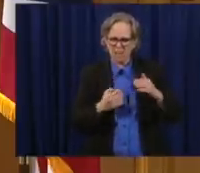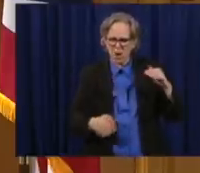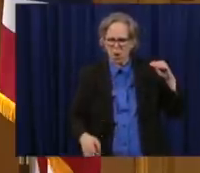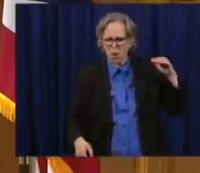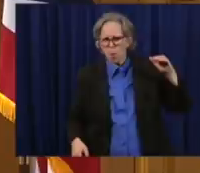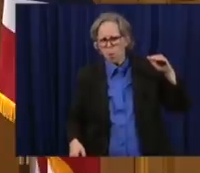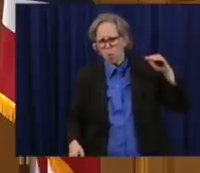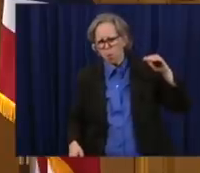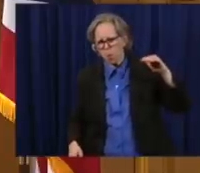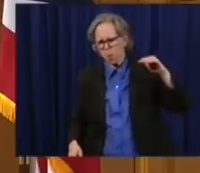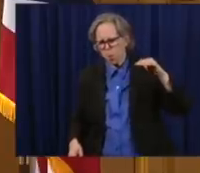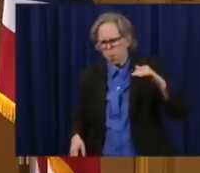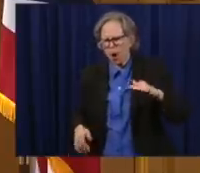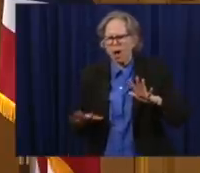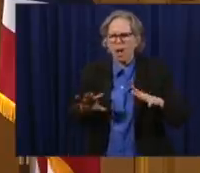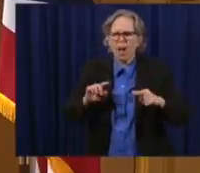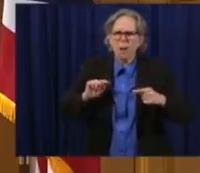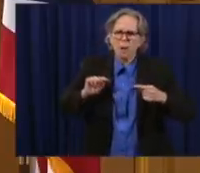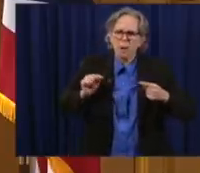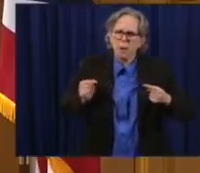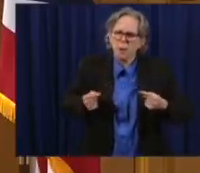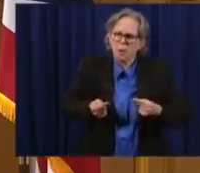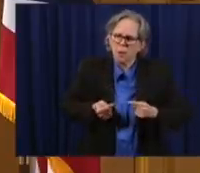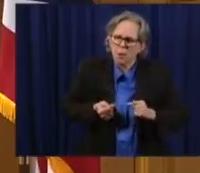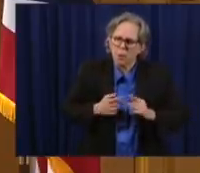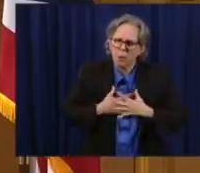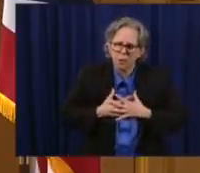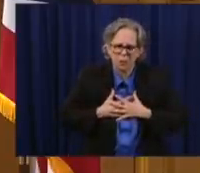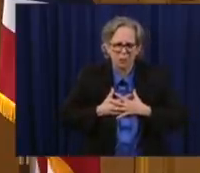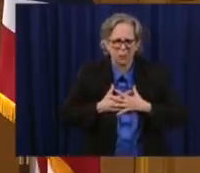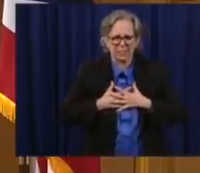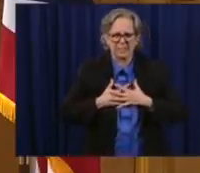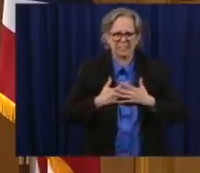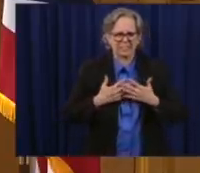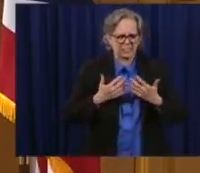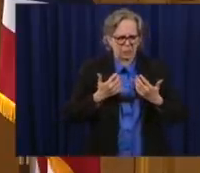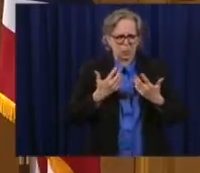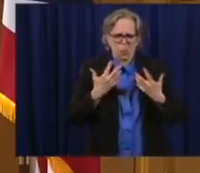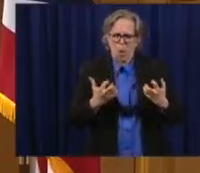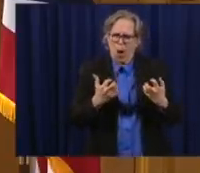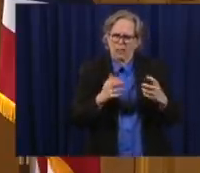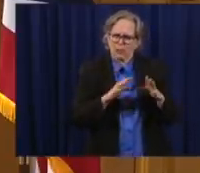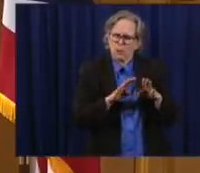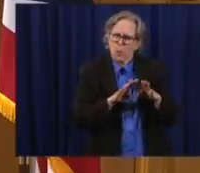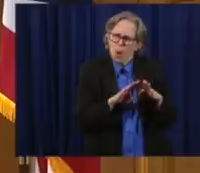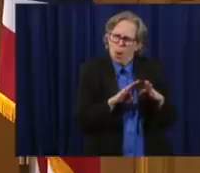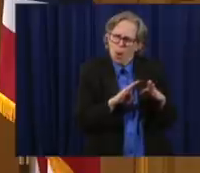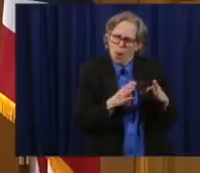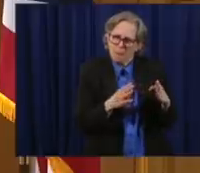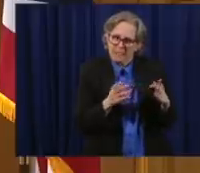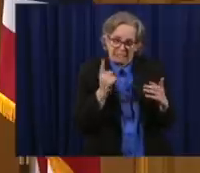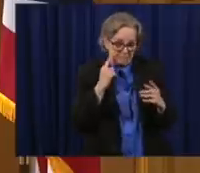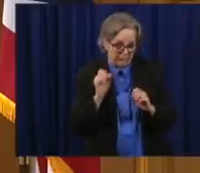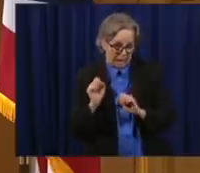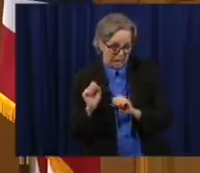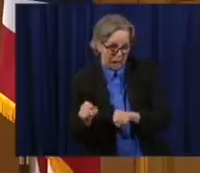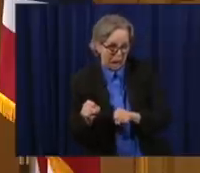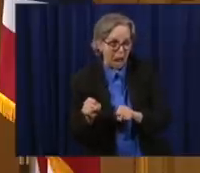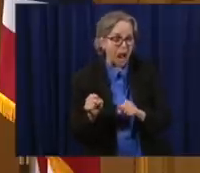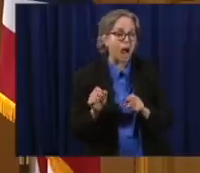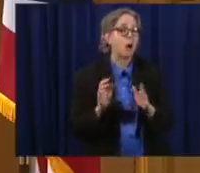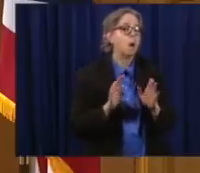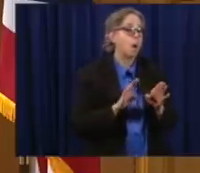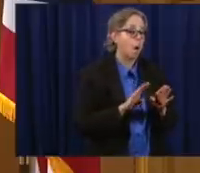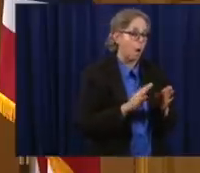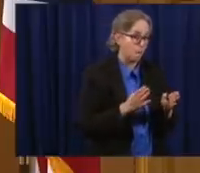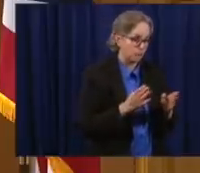so trying to get back to business where we can, how we can, would seem to me make sense, and certainly I think